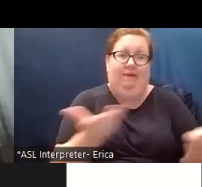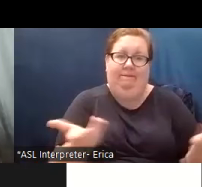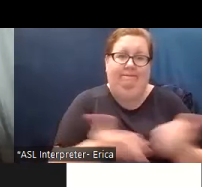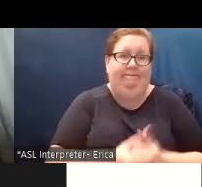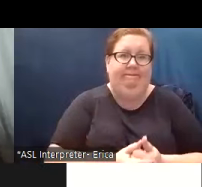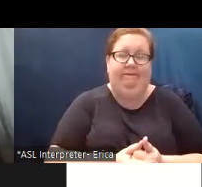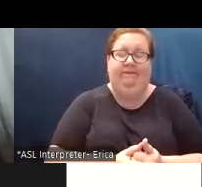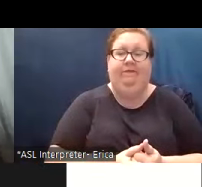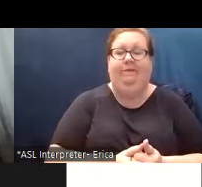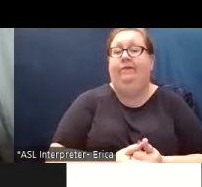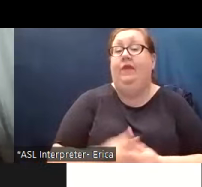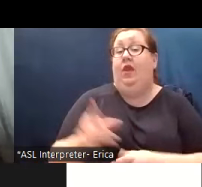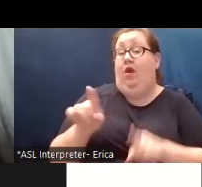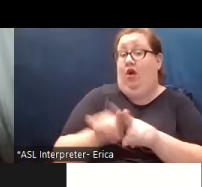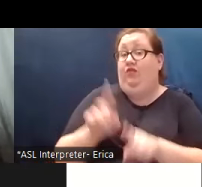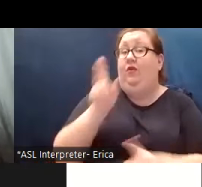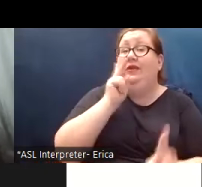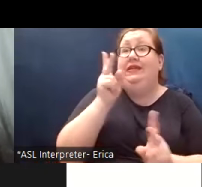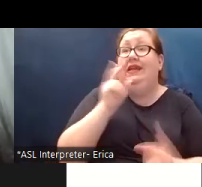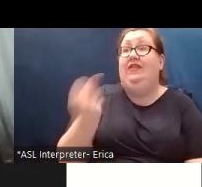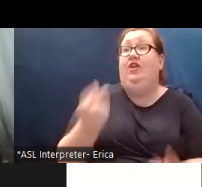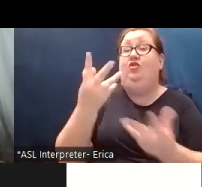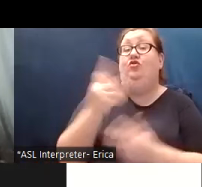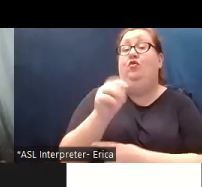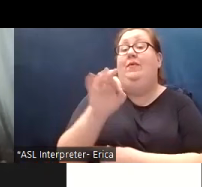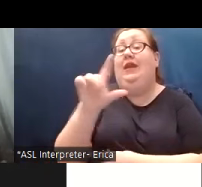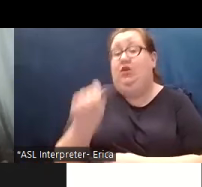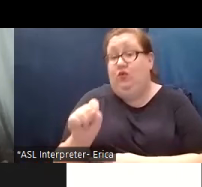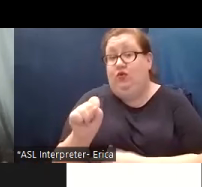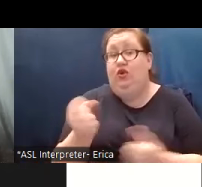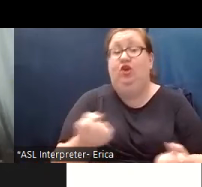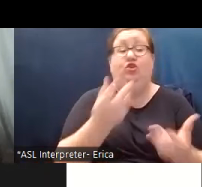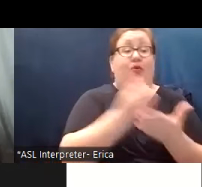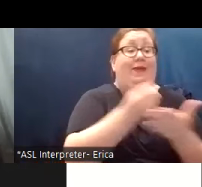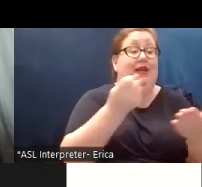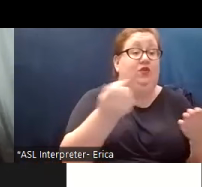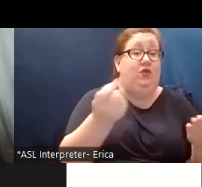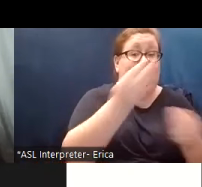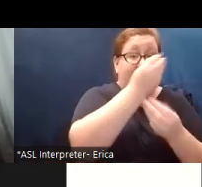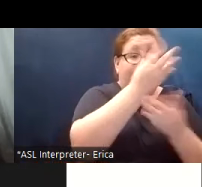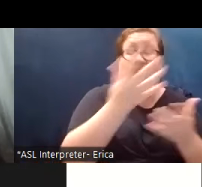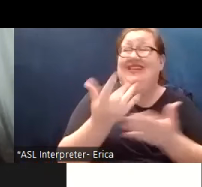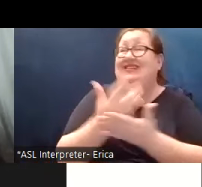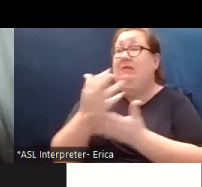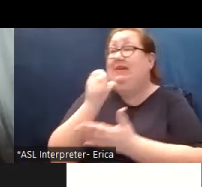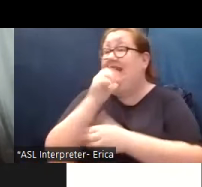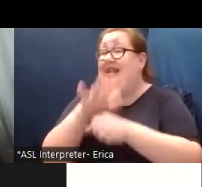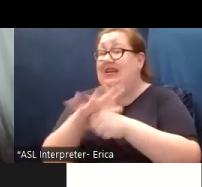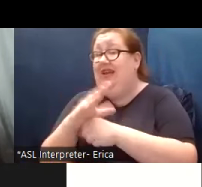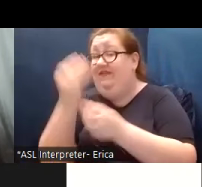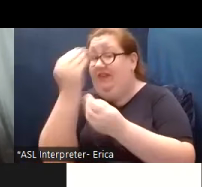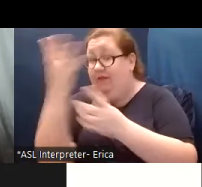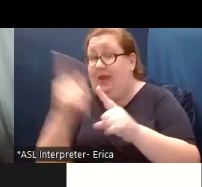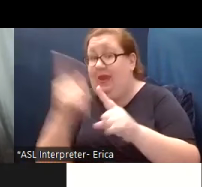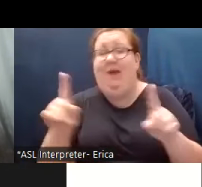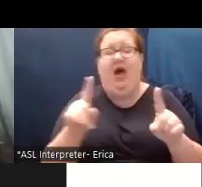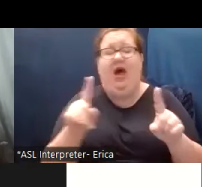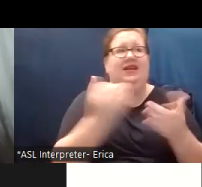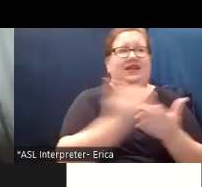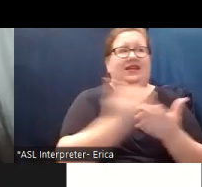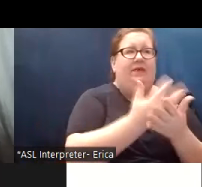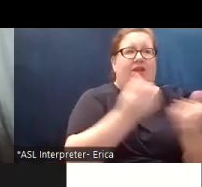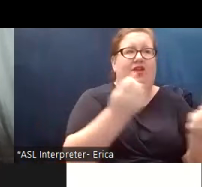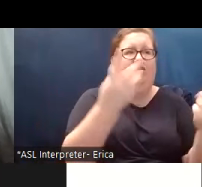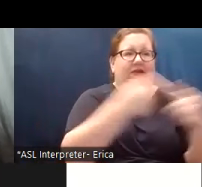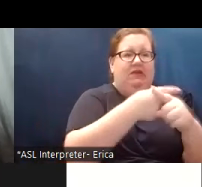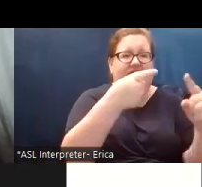also heard that there's sometimes too many tools and sources for information, that sometimes there's not enough information, but sometimes there's too much duplicative information and people don't know